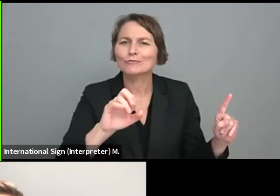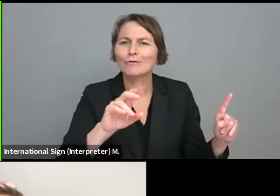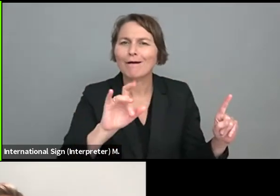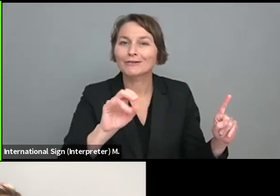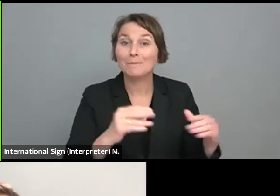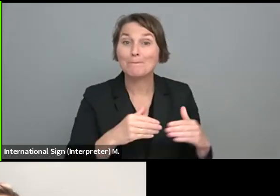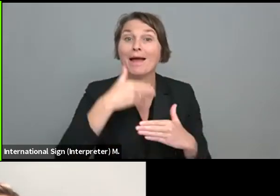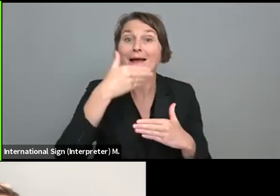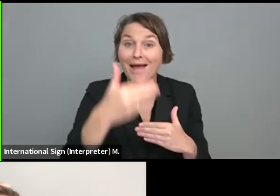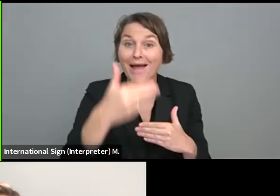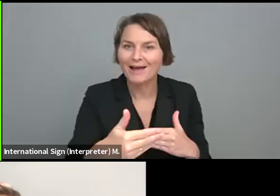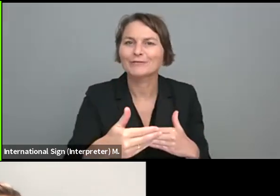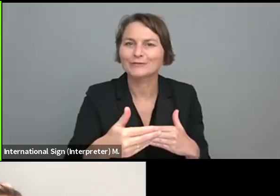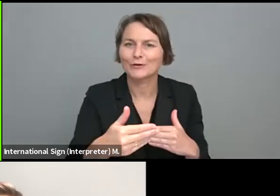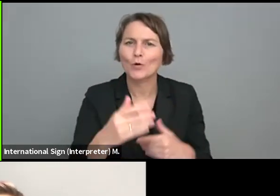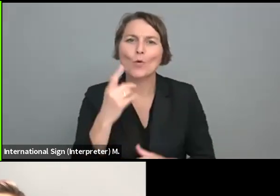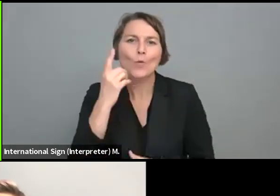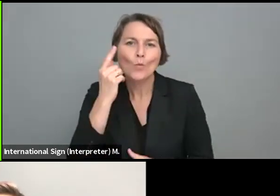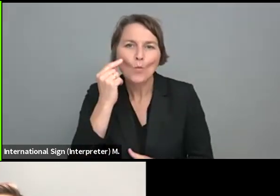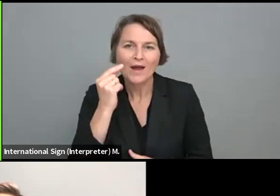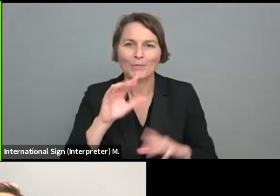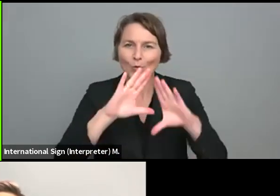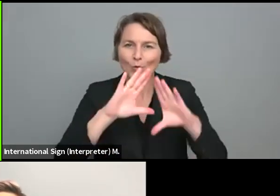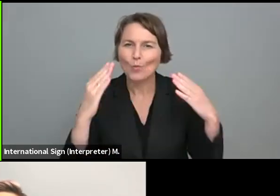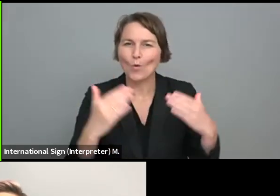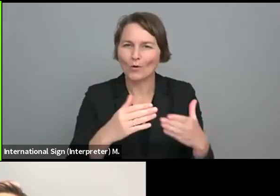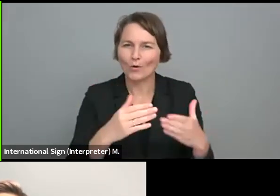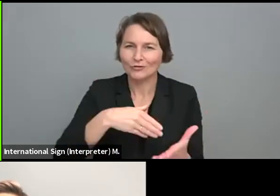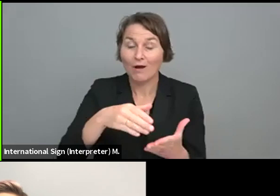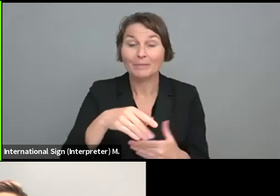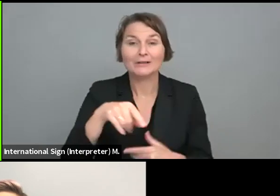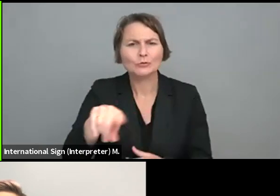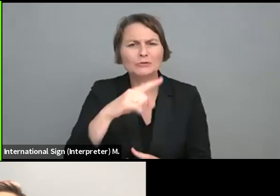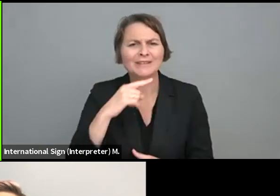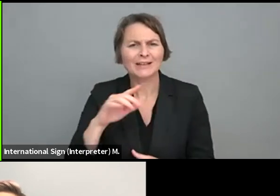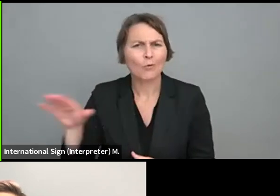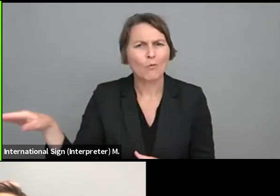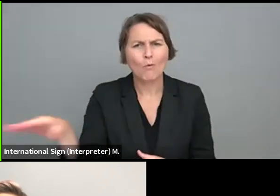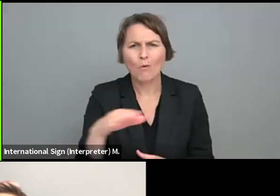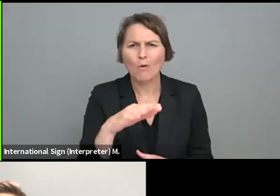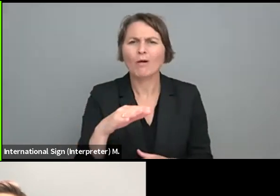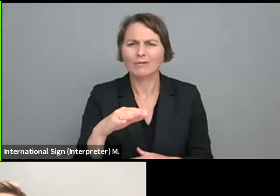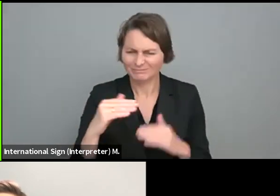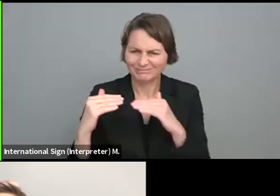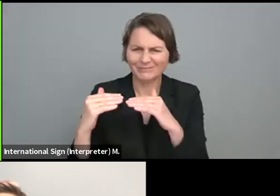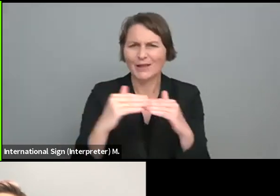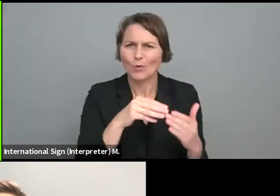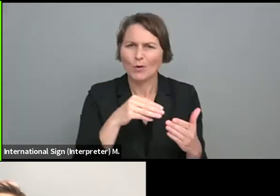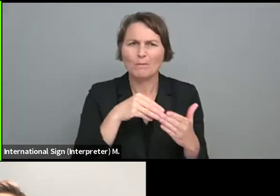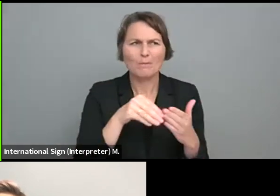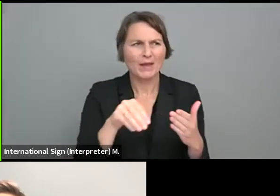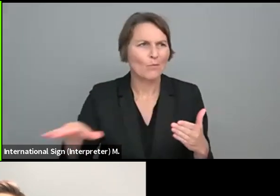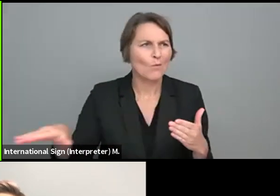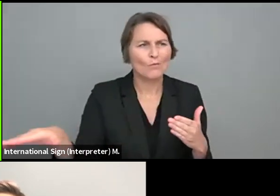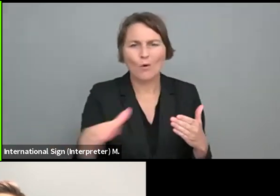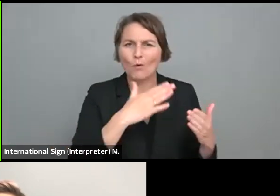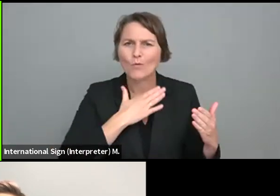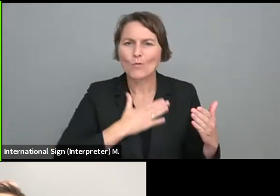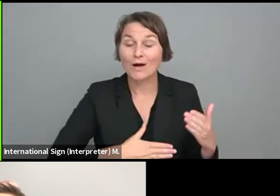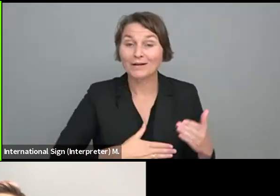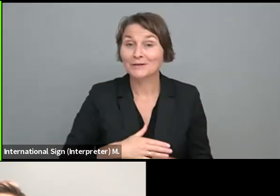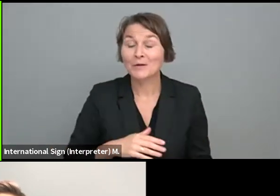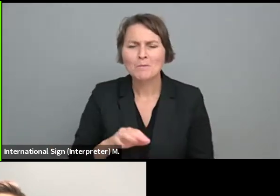saying, everybody is equal for equal pay and everybody wants it. The question to you is, what has made it